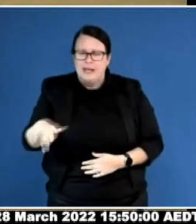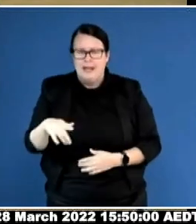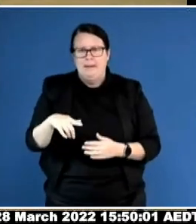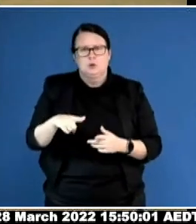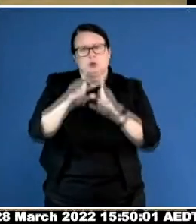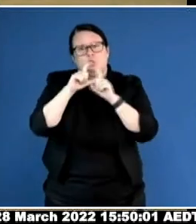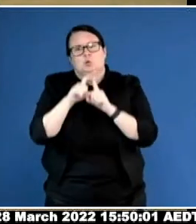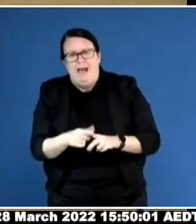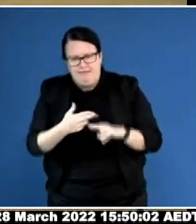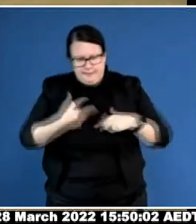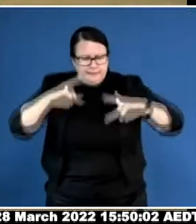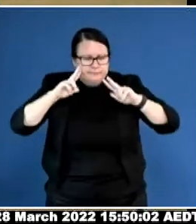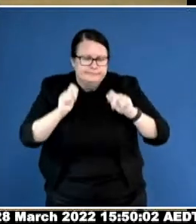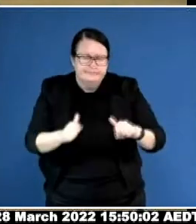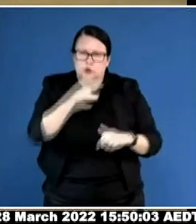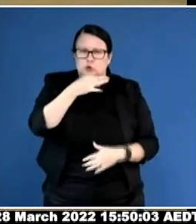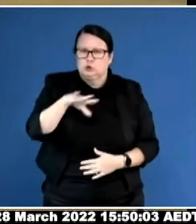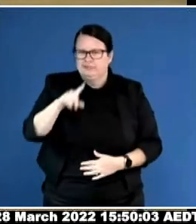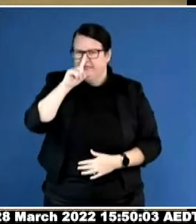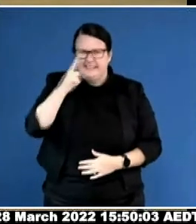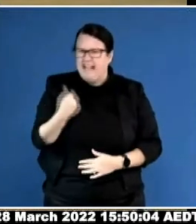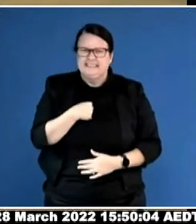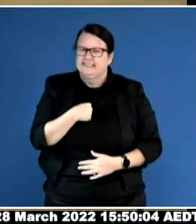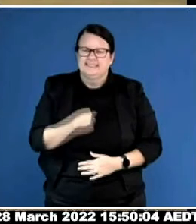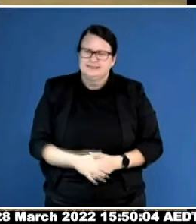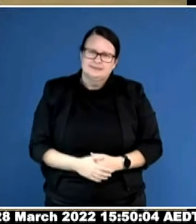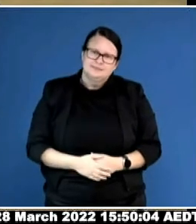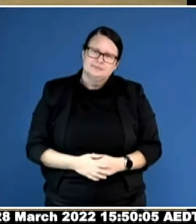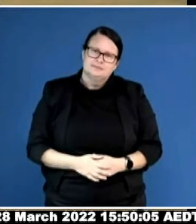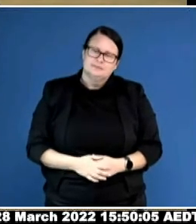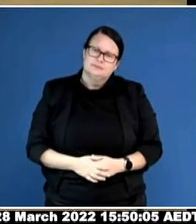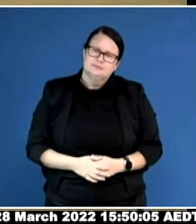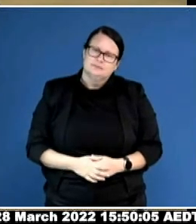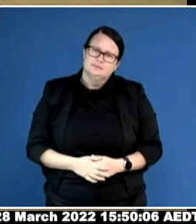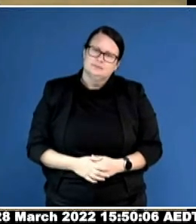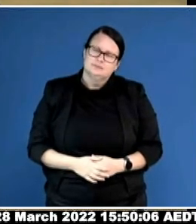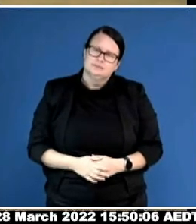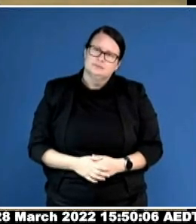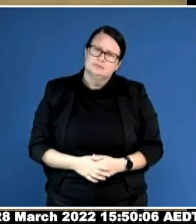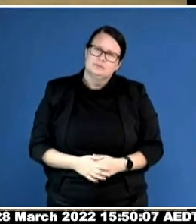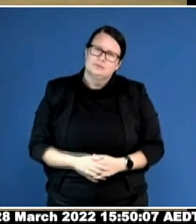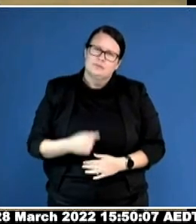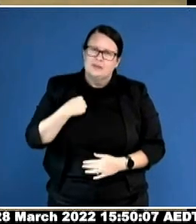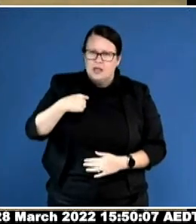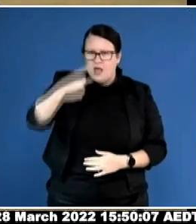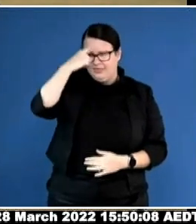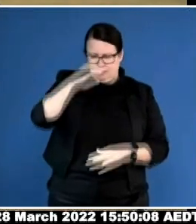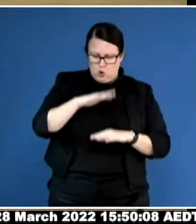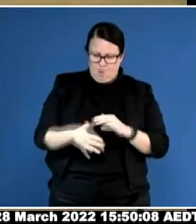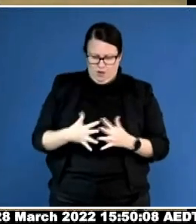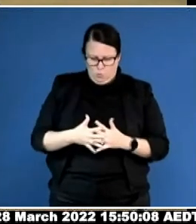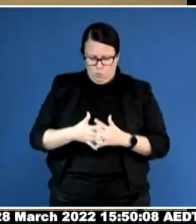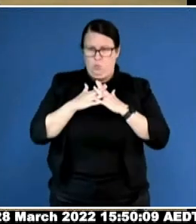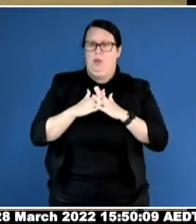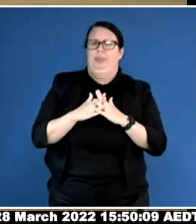be physically too hard and I wouldn't be able to look after a baby. I also think it's about worthiness.